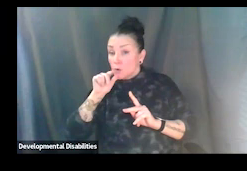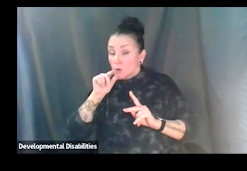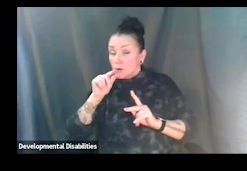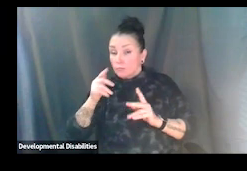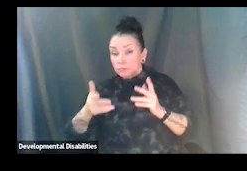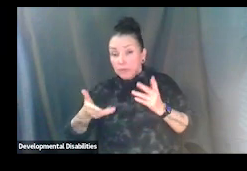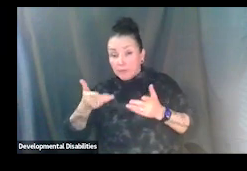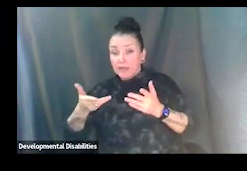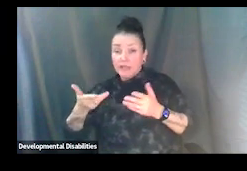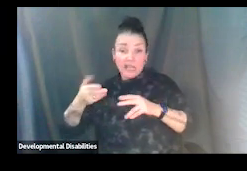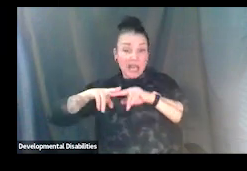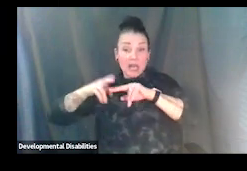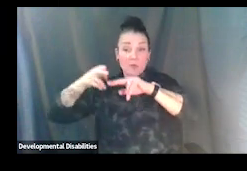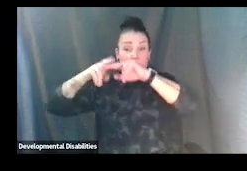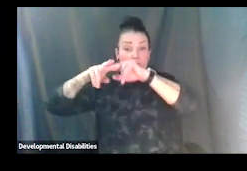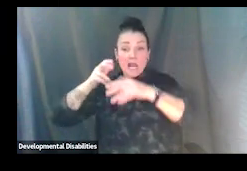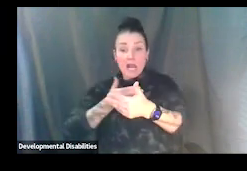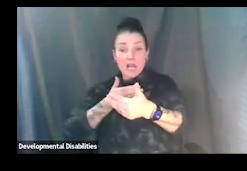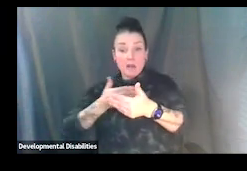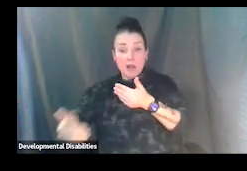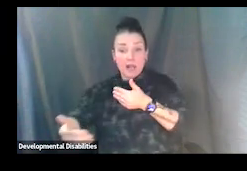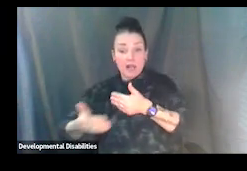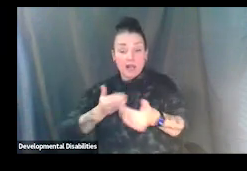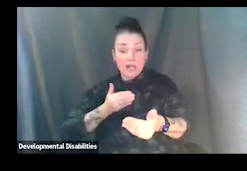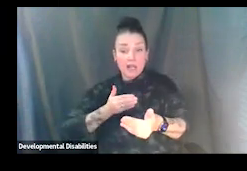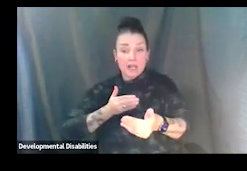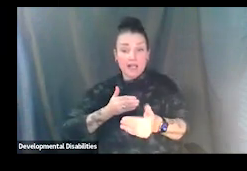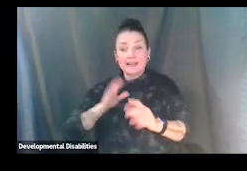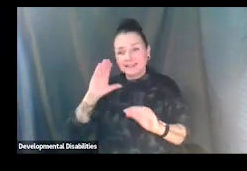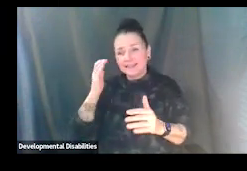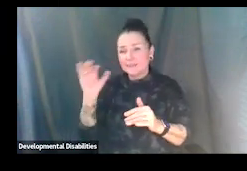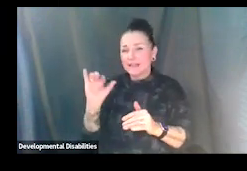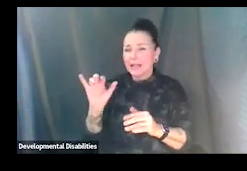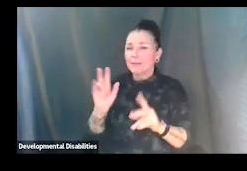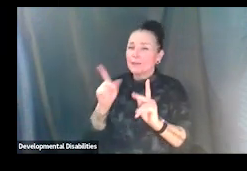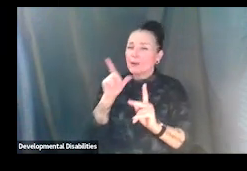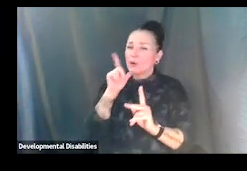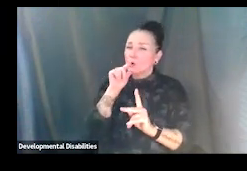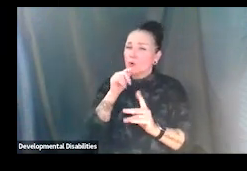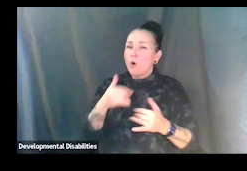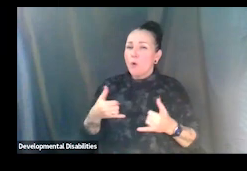with. And that doesn't seem like rocket science to me.